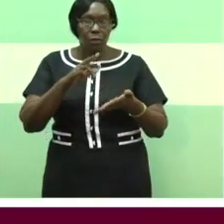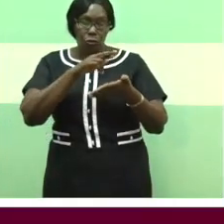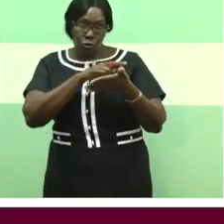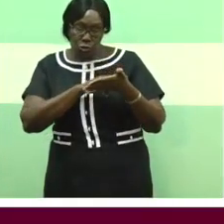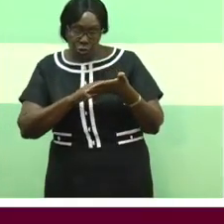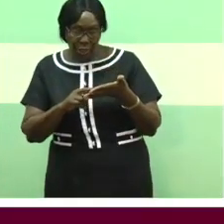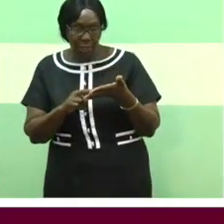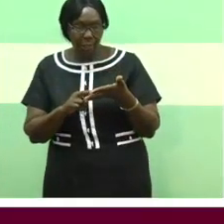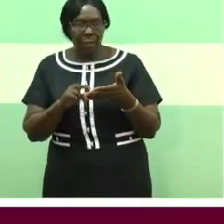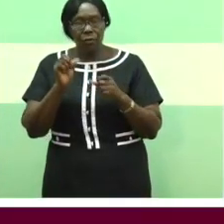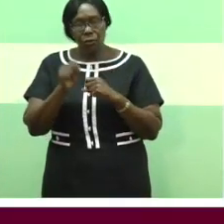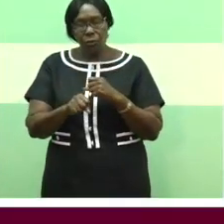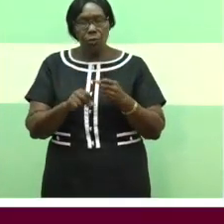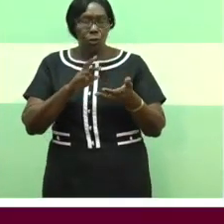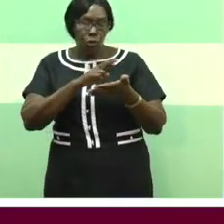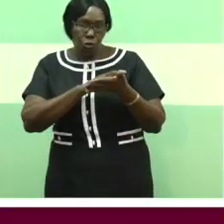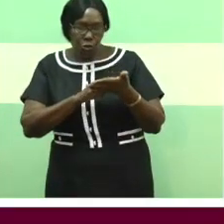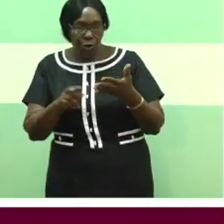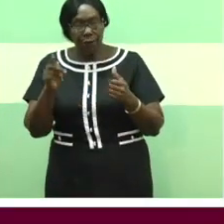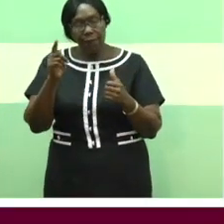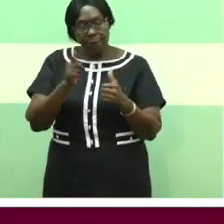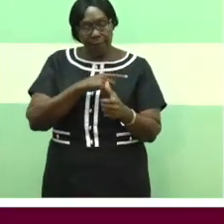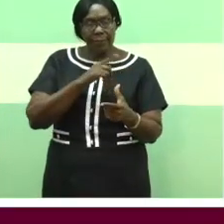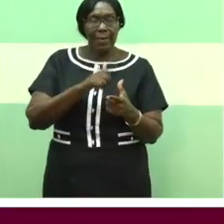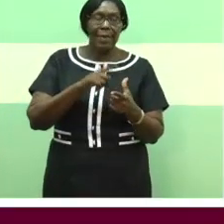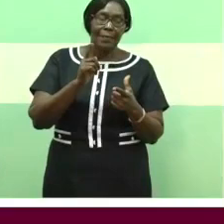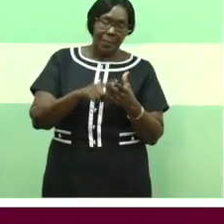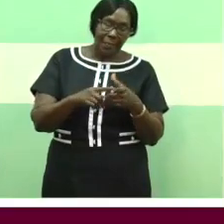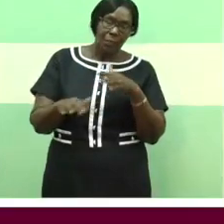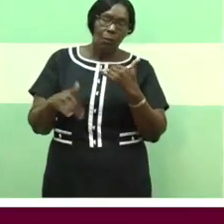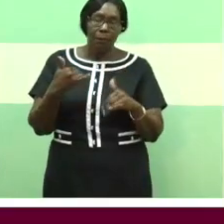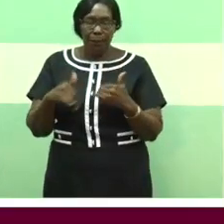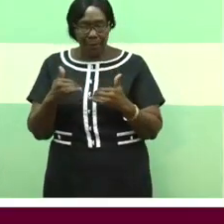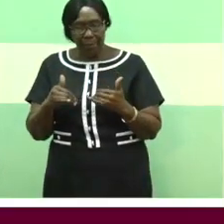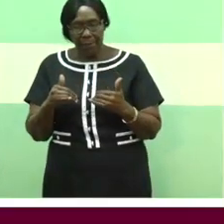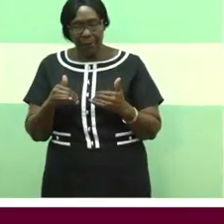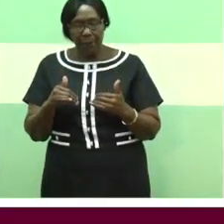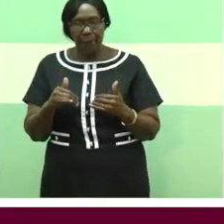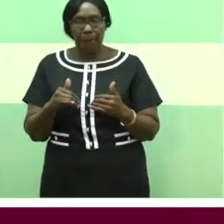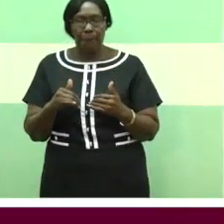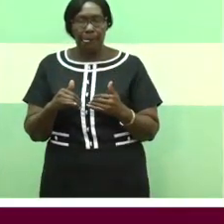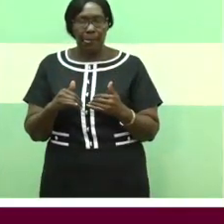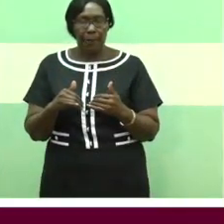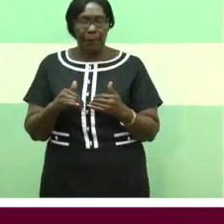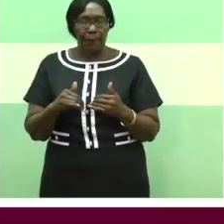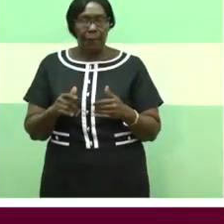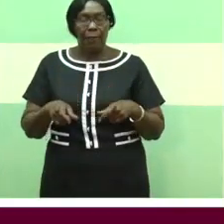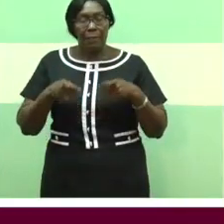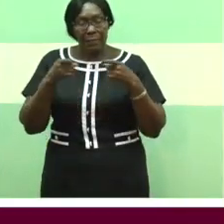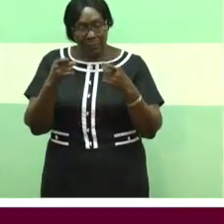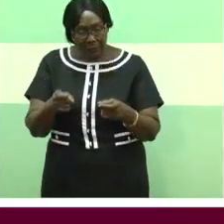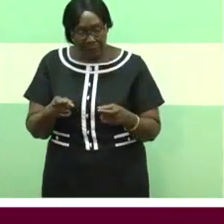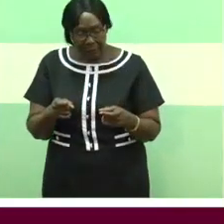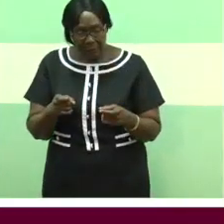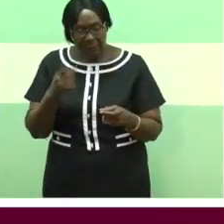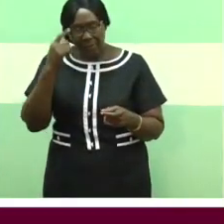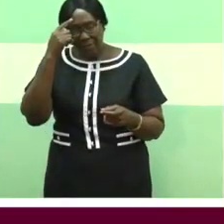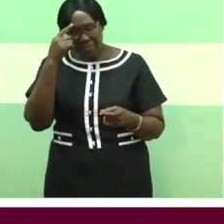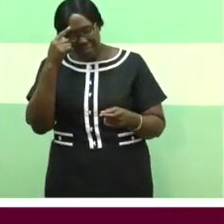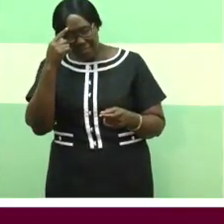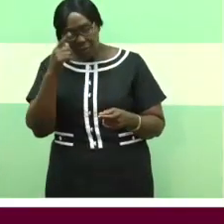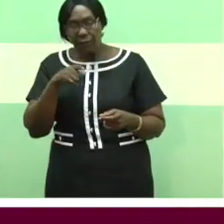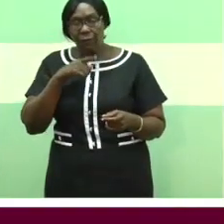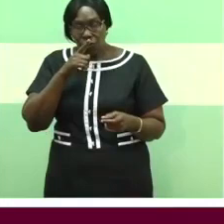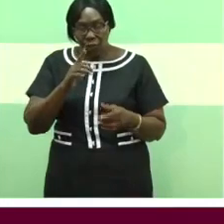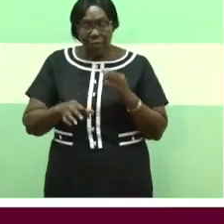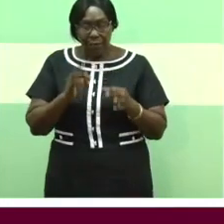reading. So you read first and then you play. So it gives them a sense of assurance that if I